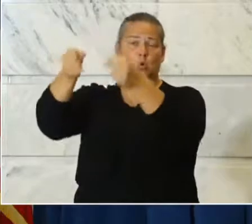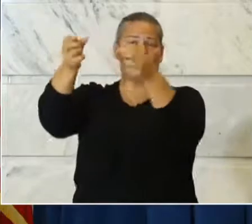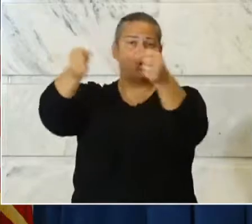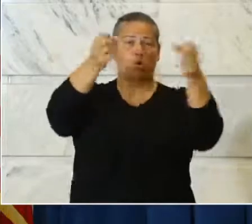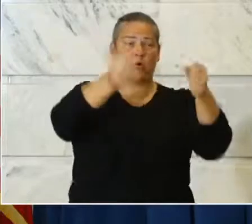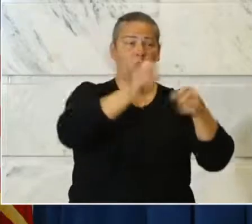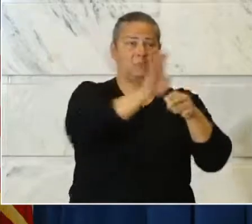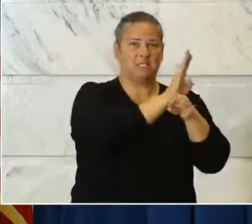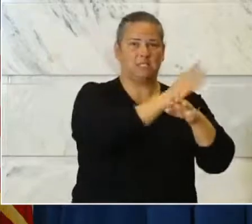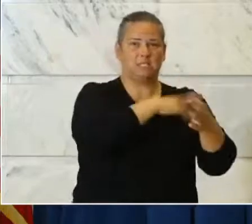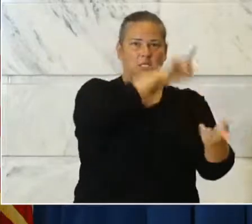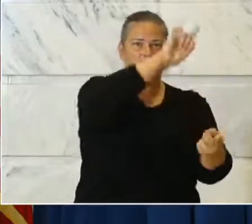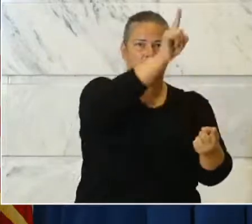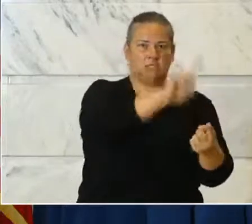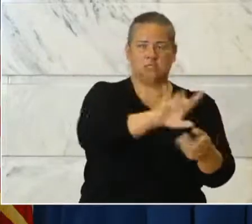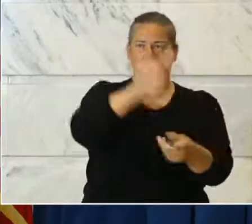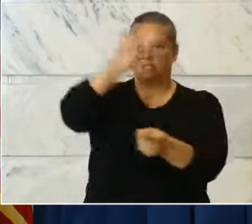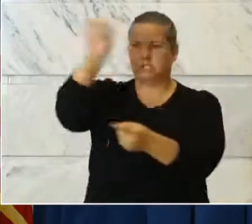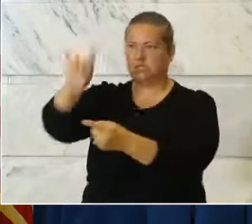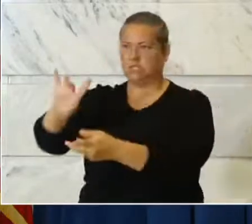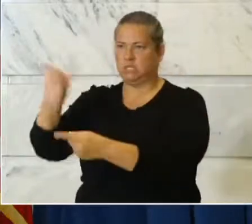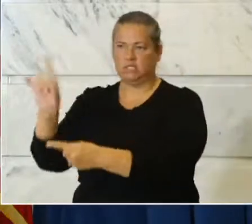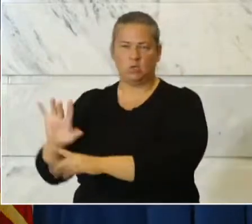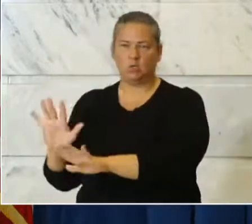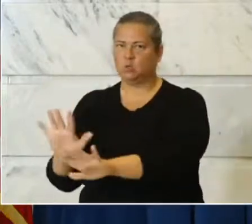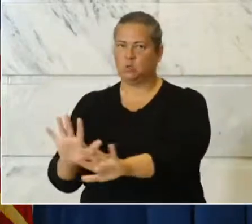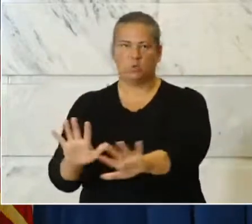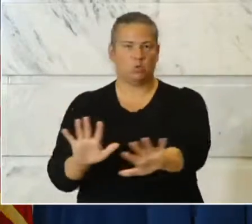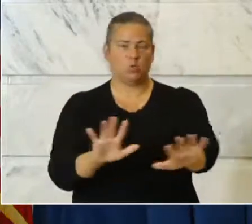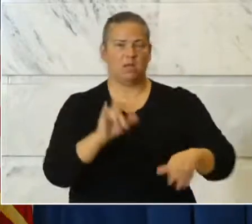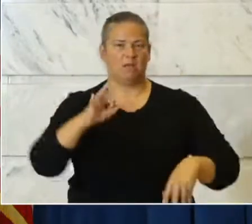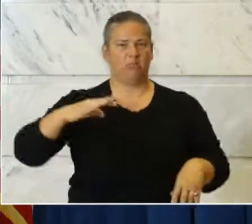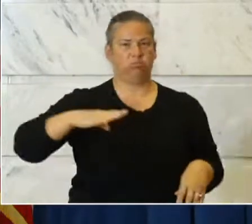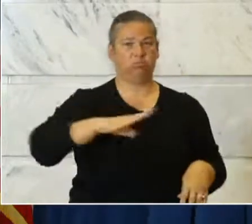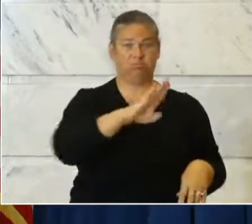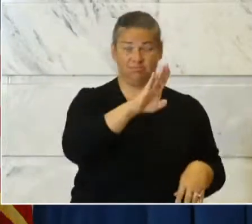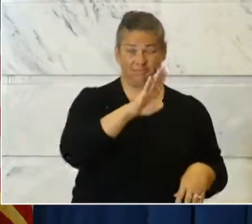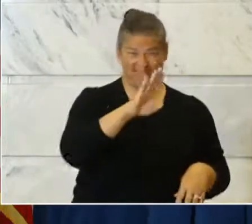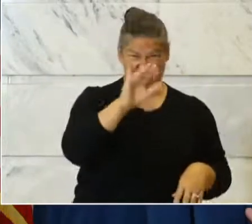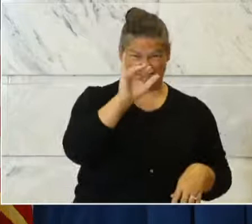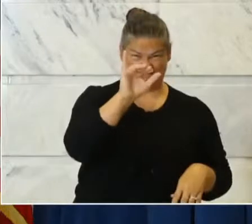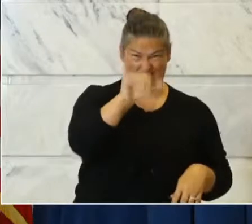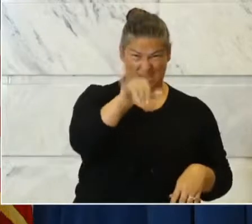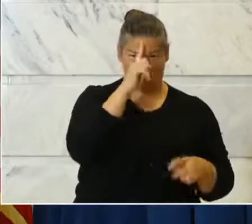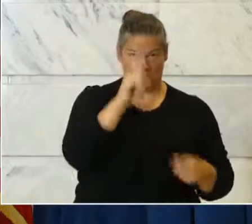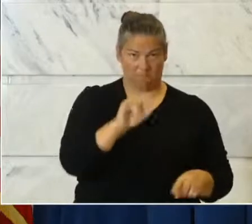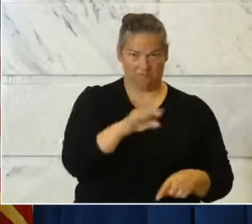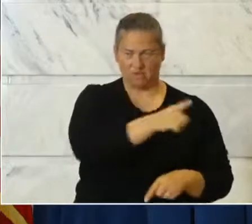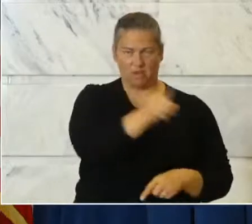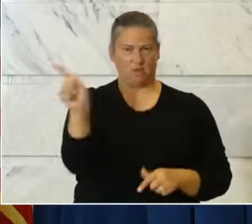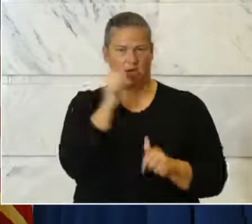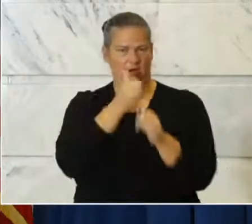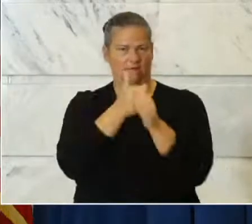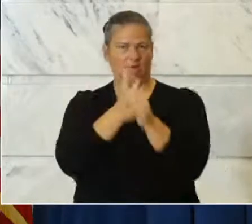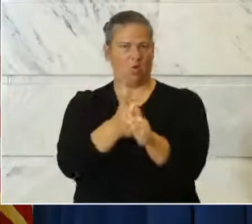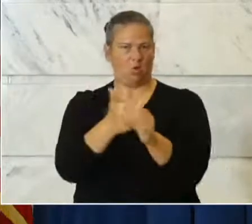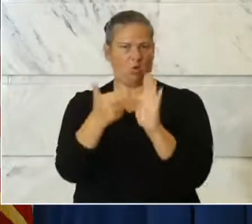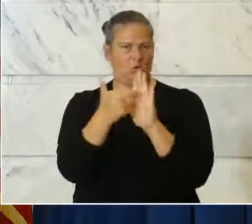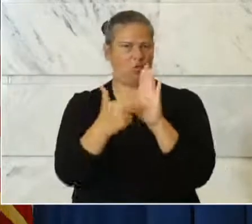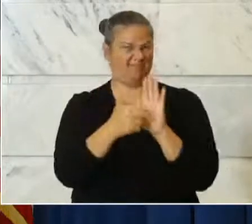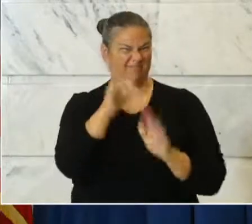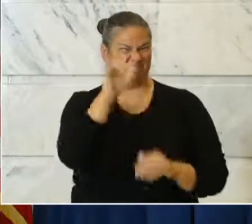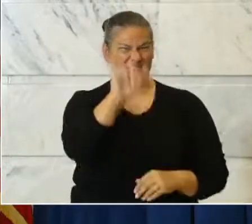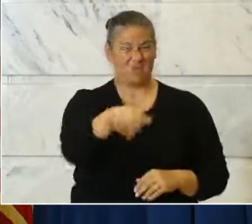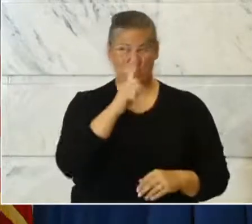problems opening schools. If people don't follow the rules and the regulations, that's what we'll face. This is on us. This is truly